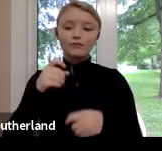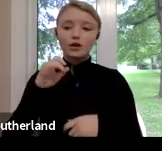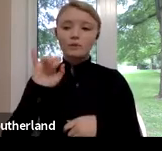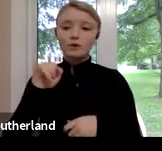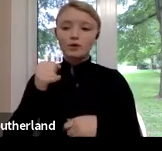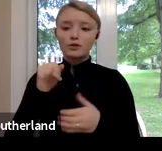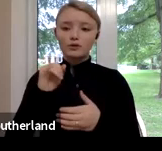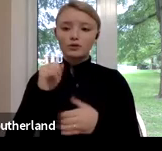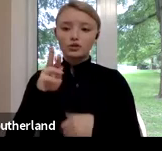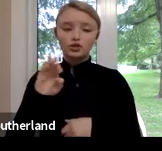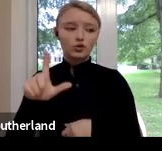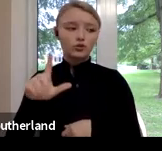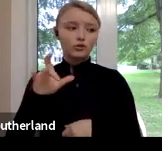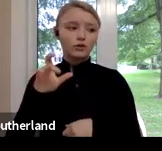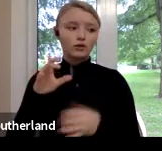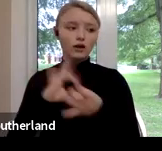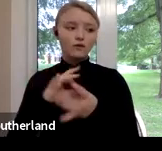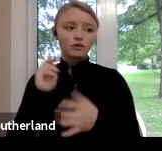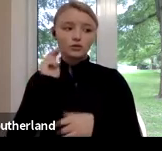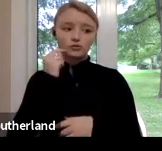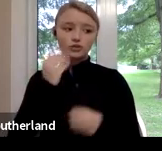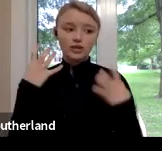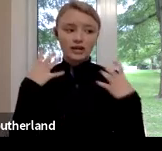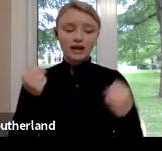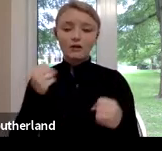UK are down 90% in dairy,